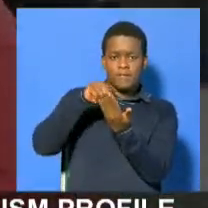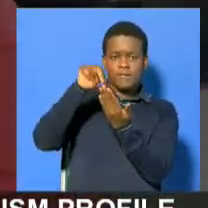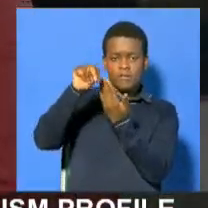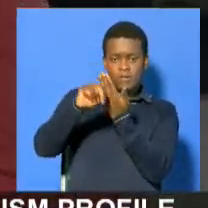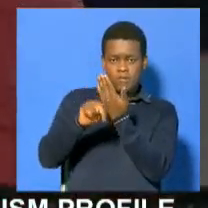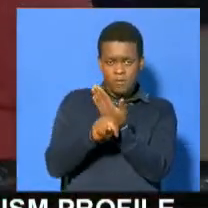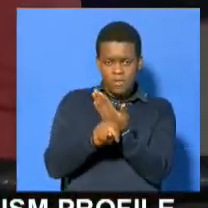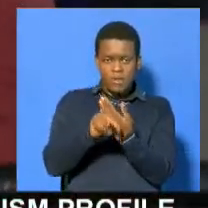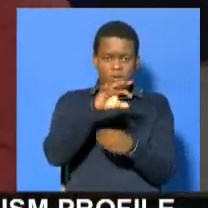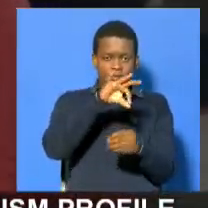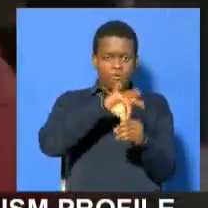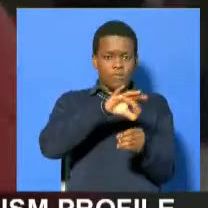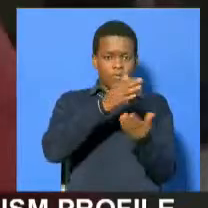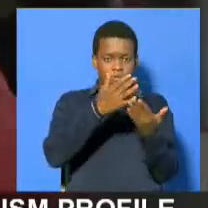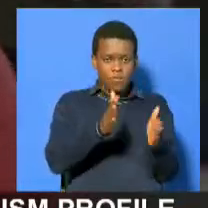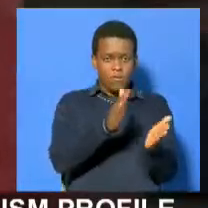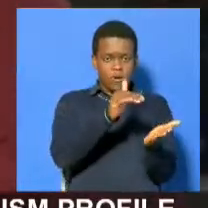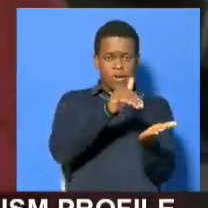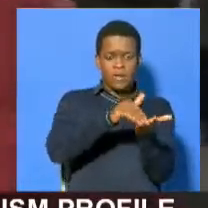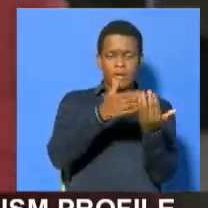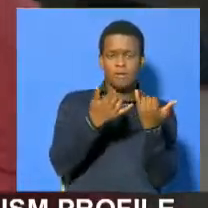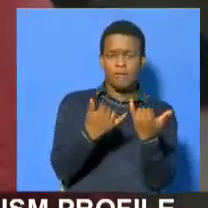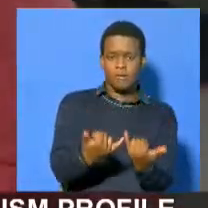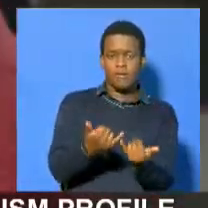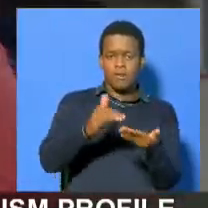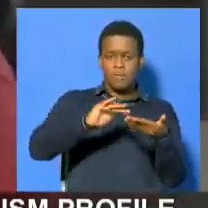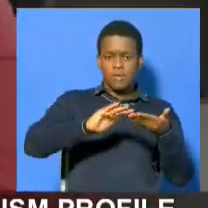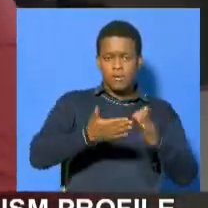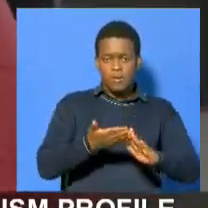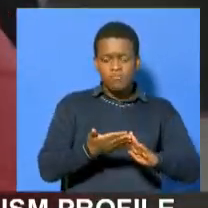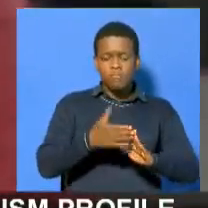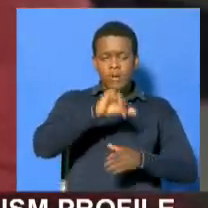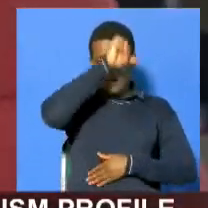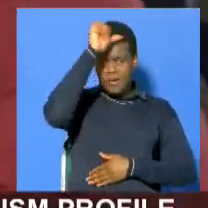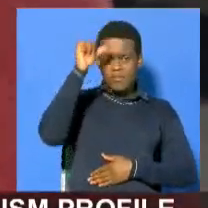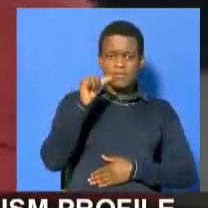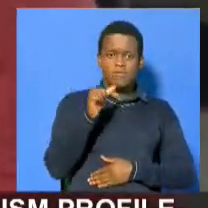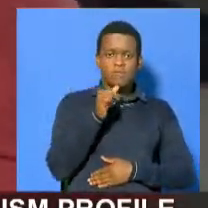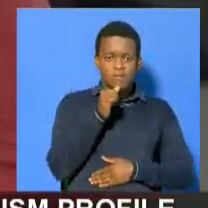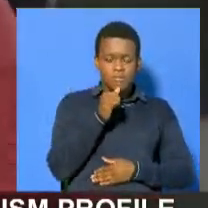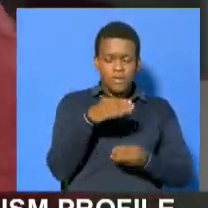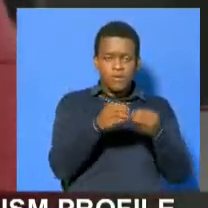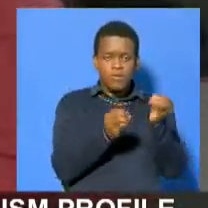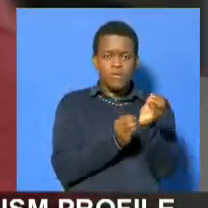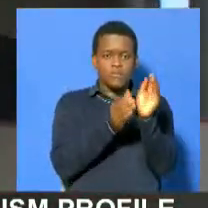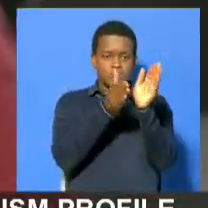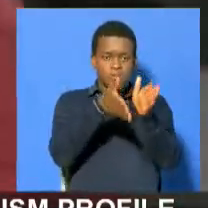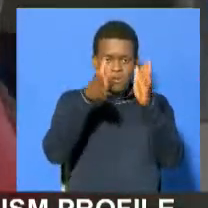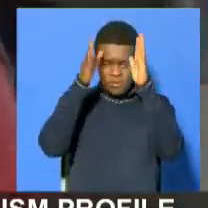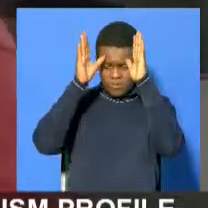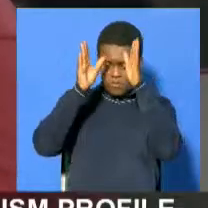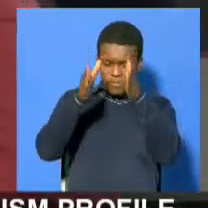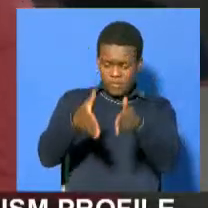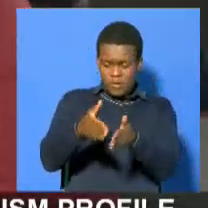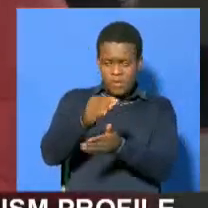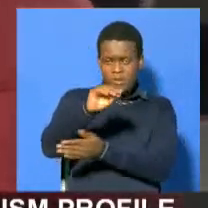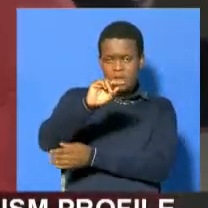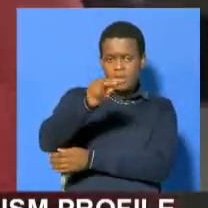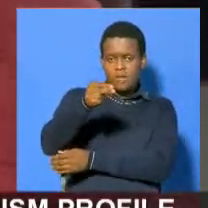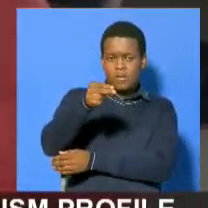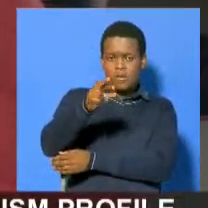I was elected again to be a commissioner, an African commissioner, focusing on the human